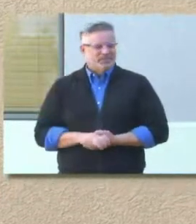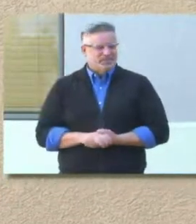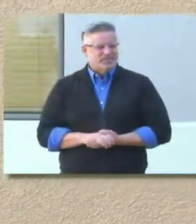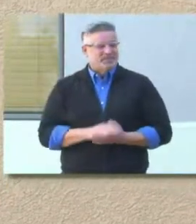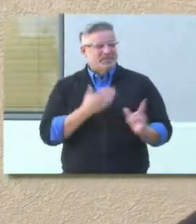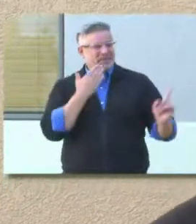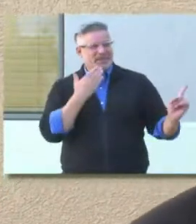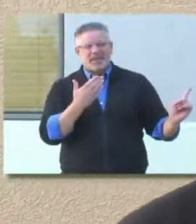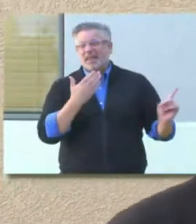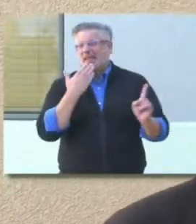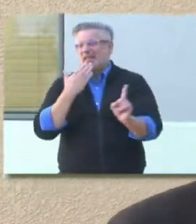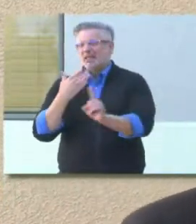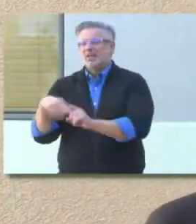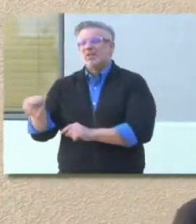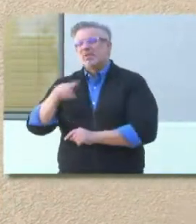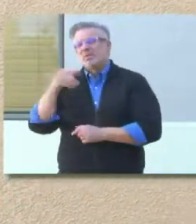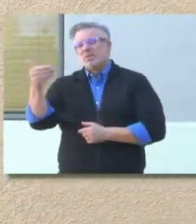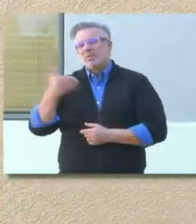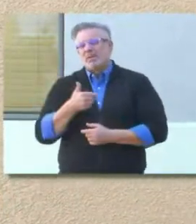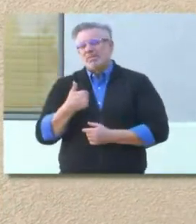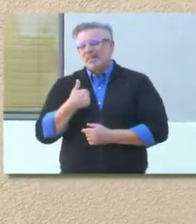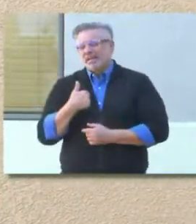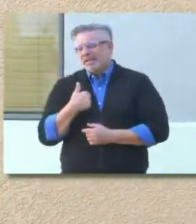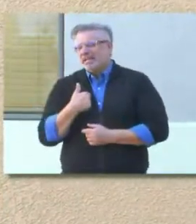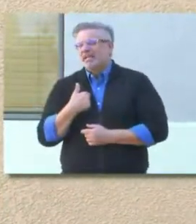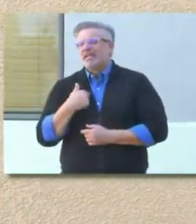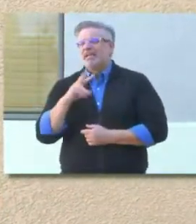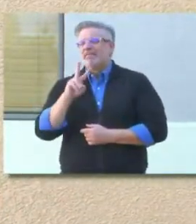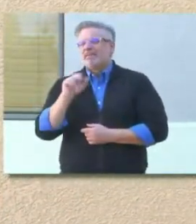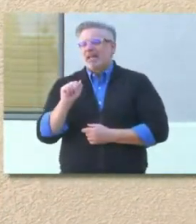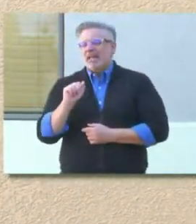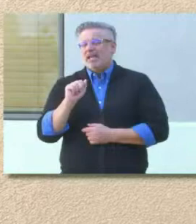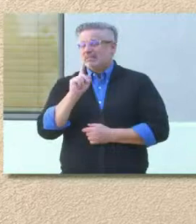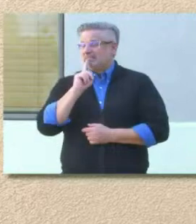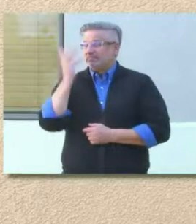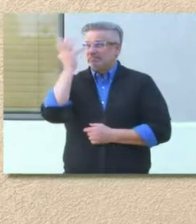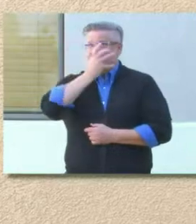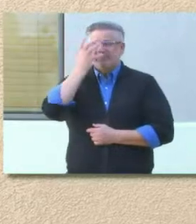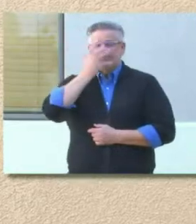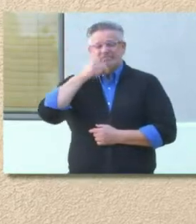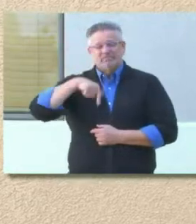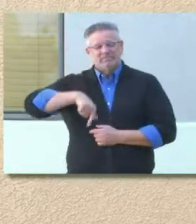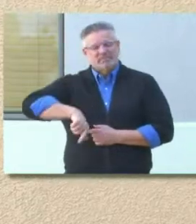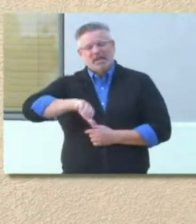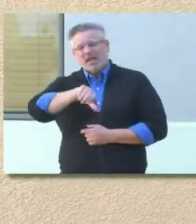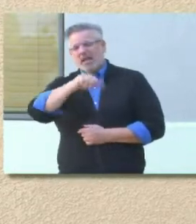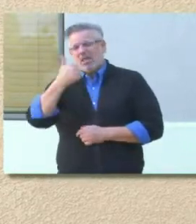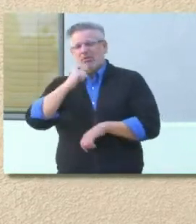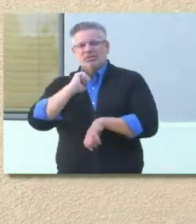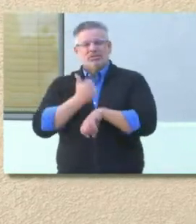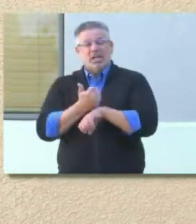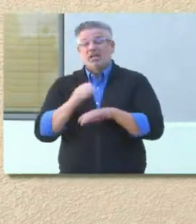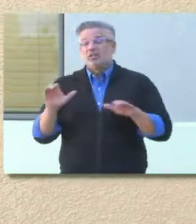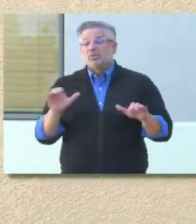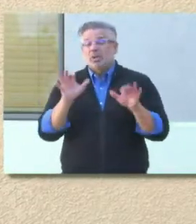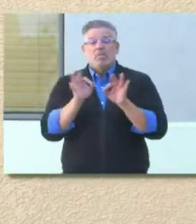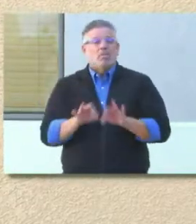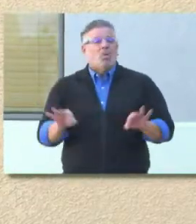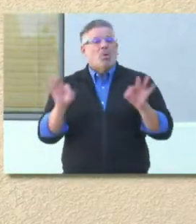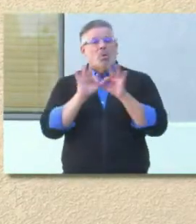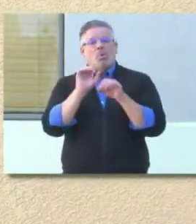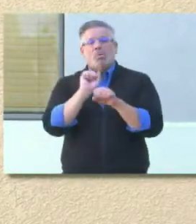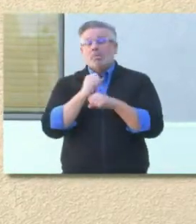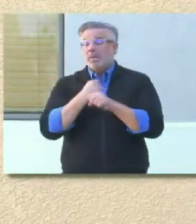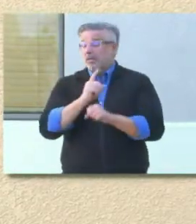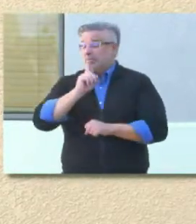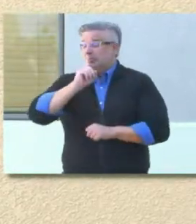Thanks, Vito, and thank you for welcoming me to the VA. It's tremendous to be at another site doing the important work of